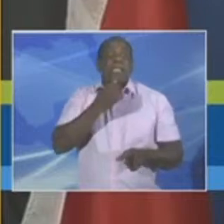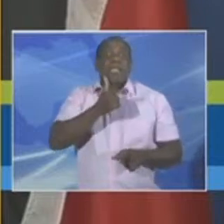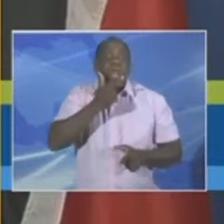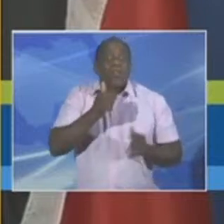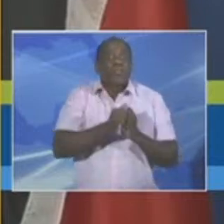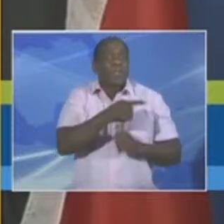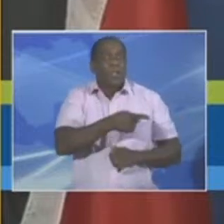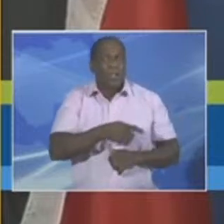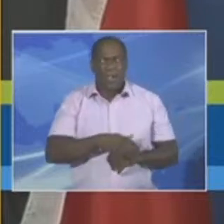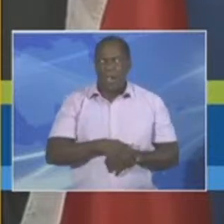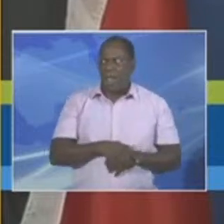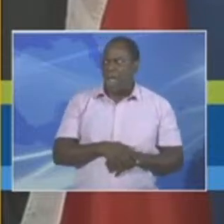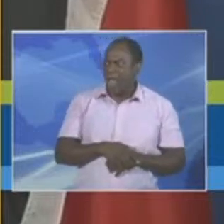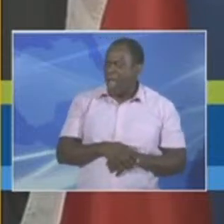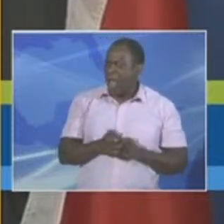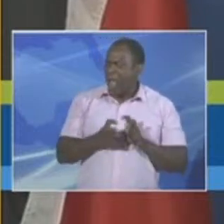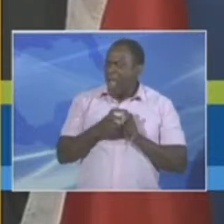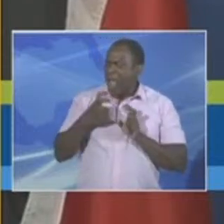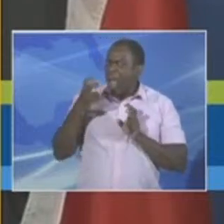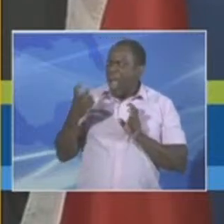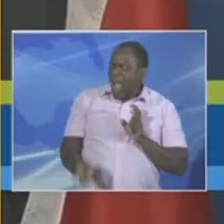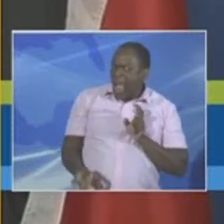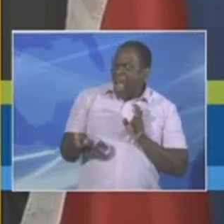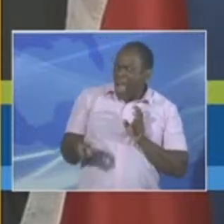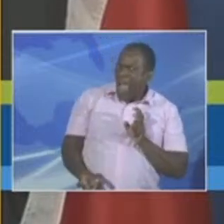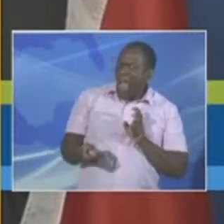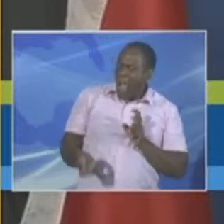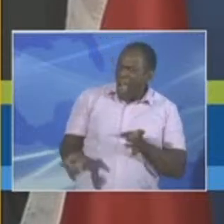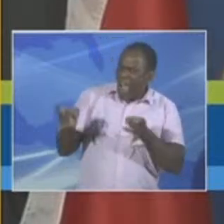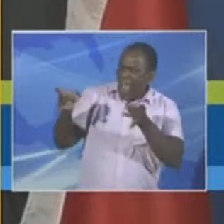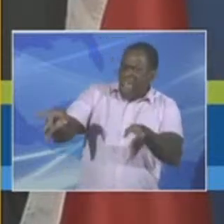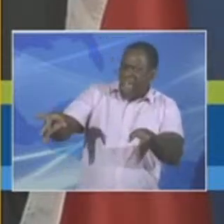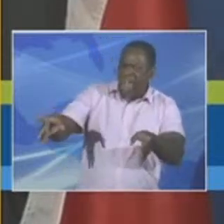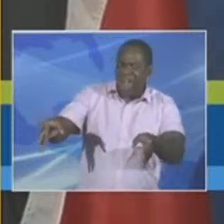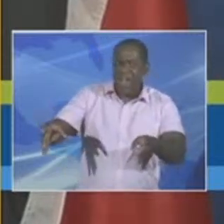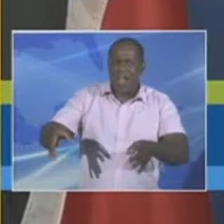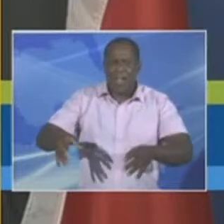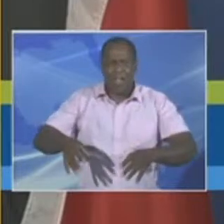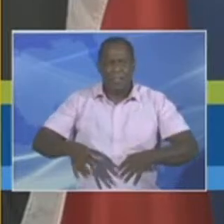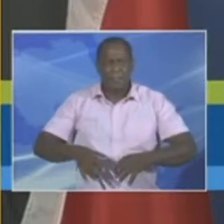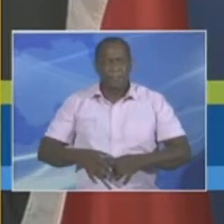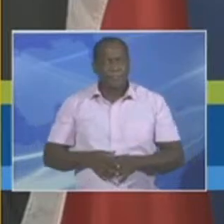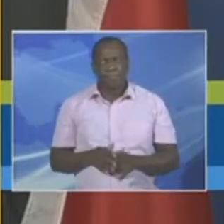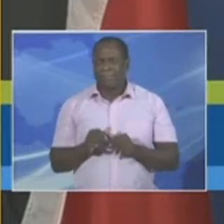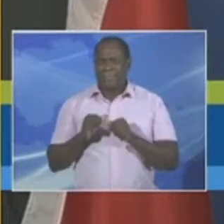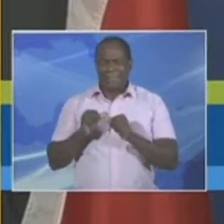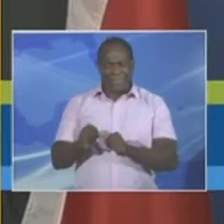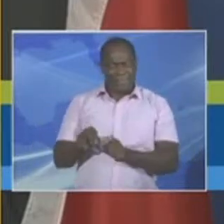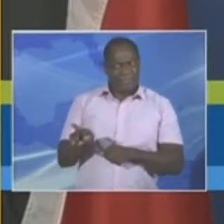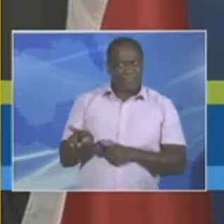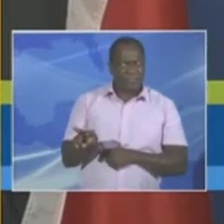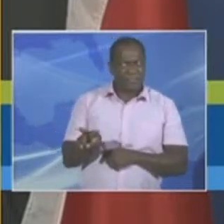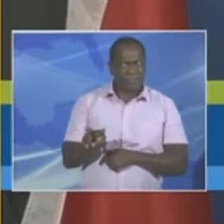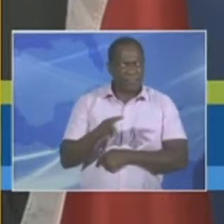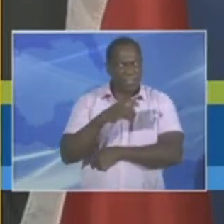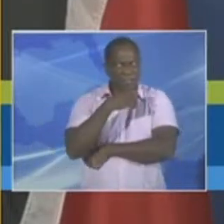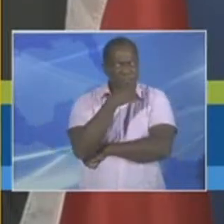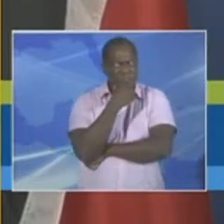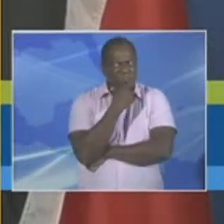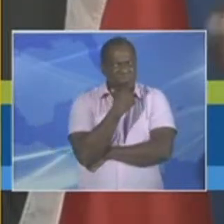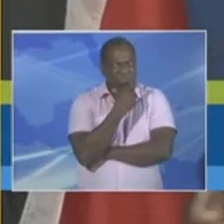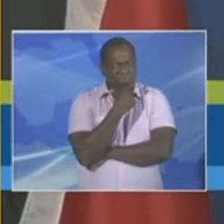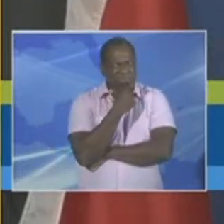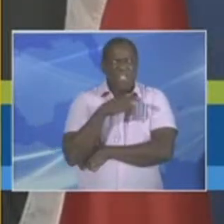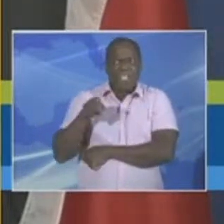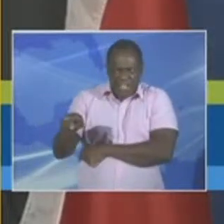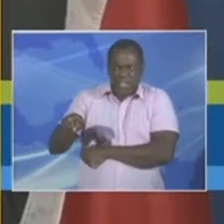I found that to be offensive. I continue to find Rodney Charles a person to apologize to the people